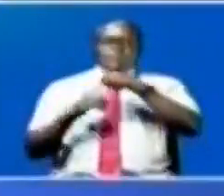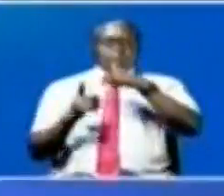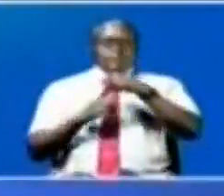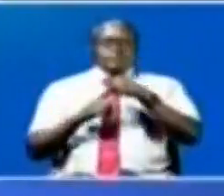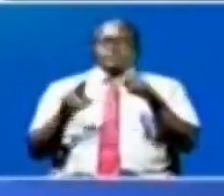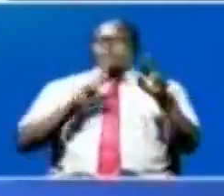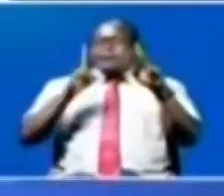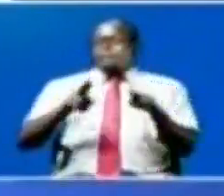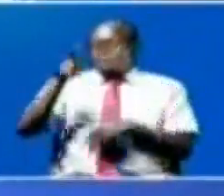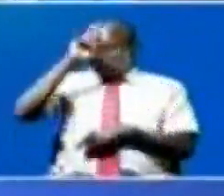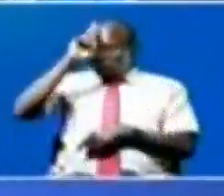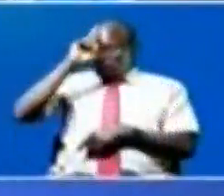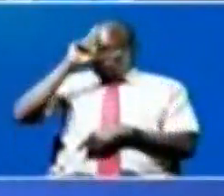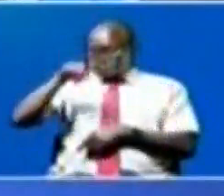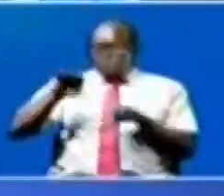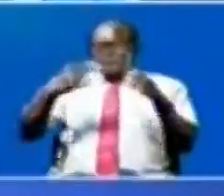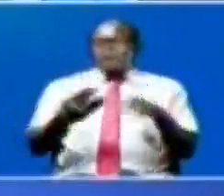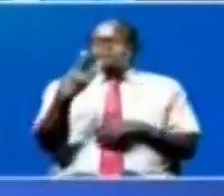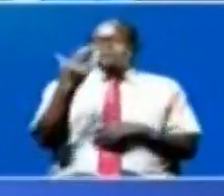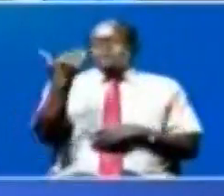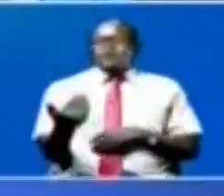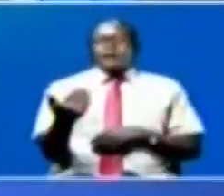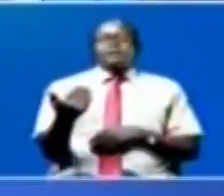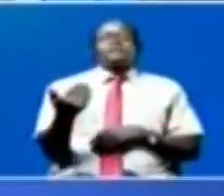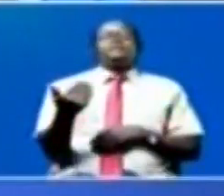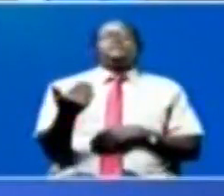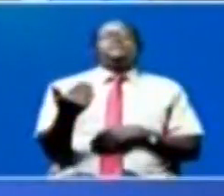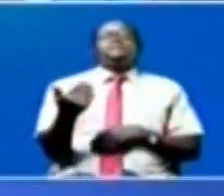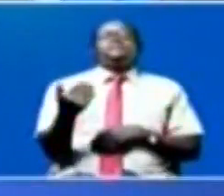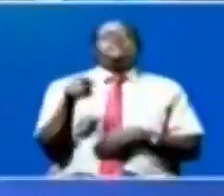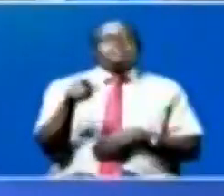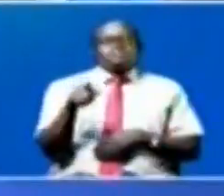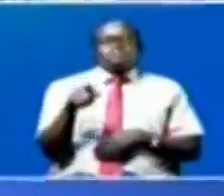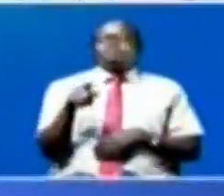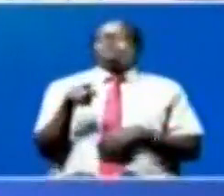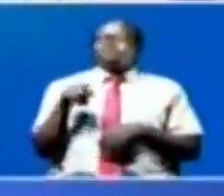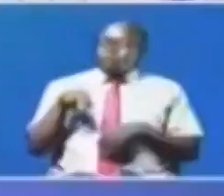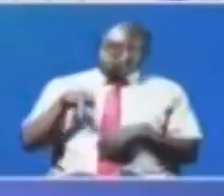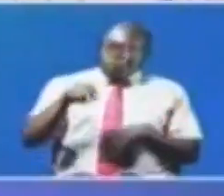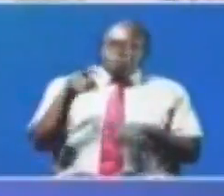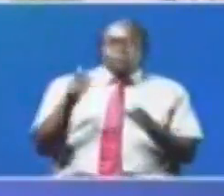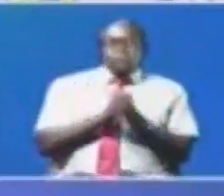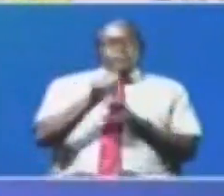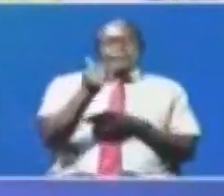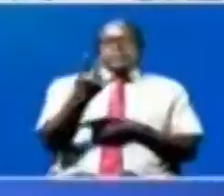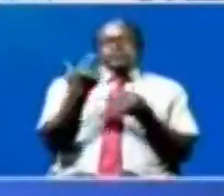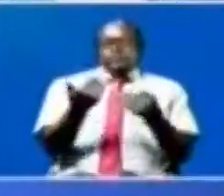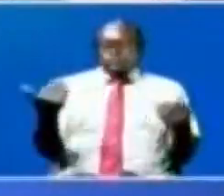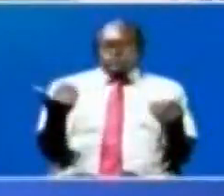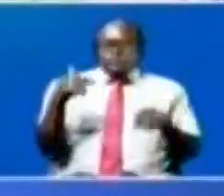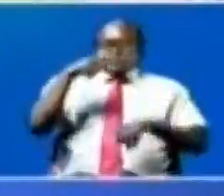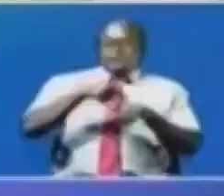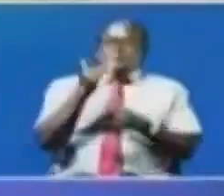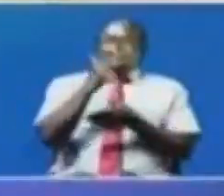police reports, Maribel, a class 4 pupil at Consolata Primary School, was on her way home with two other pupils when